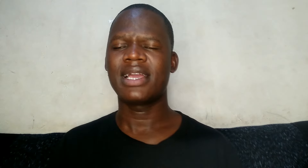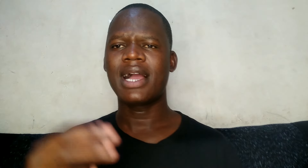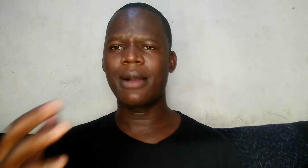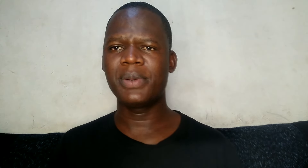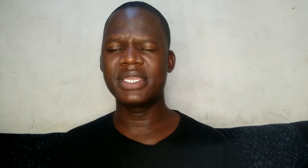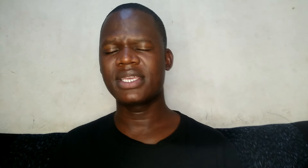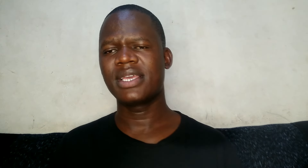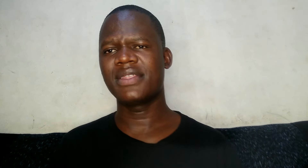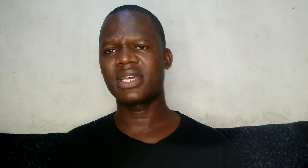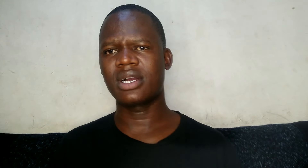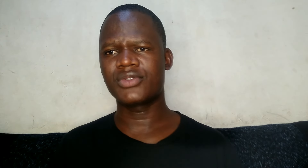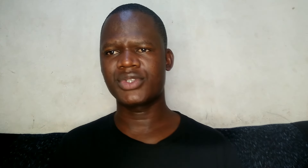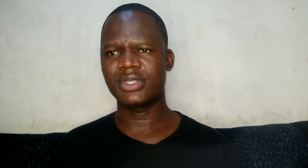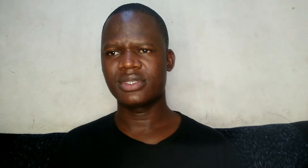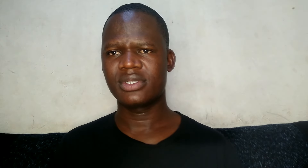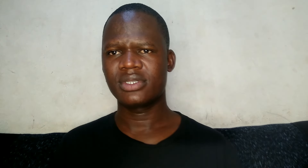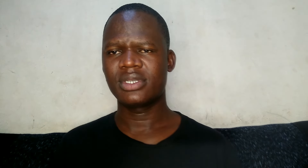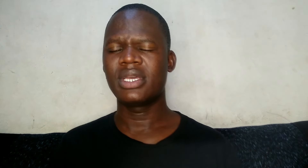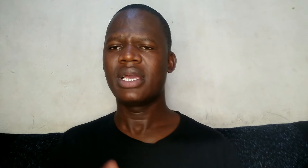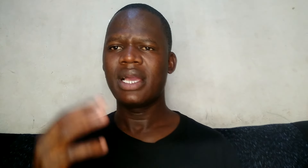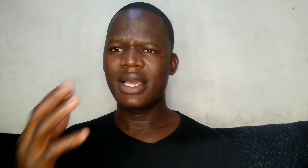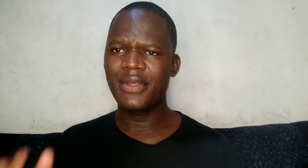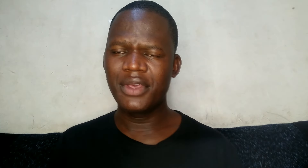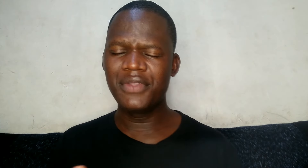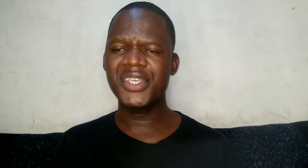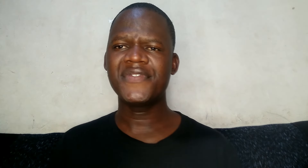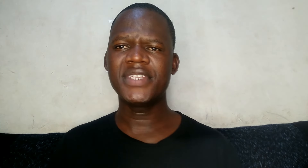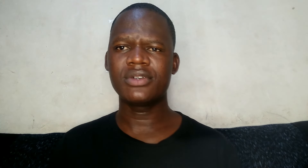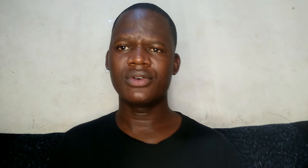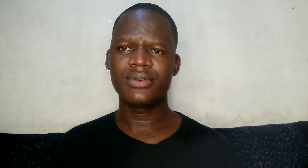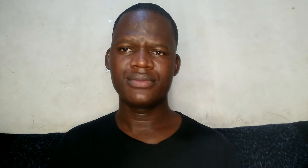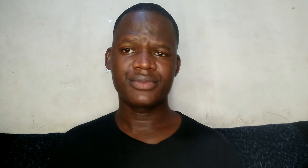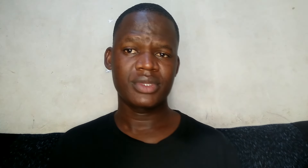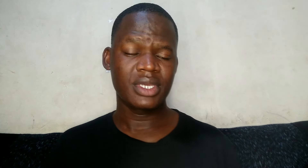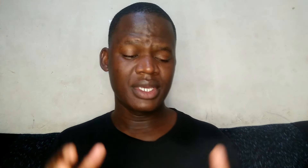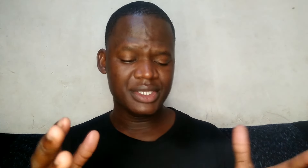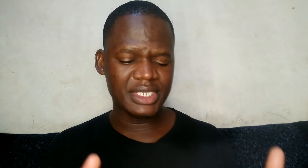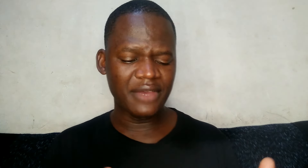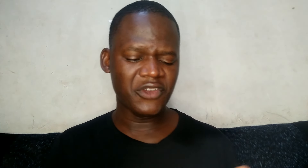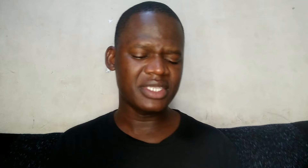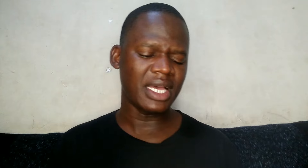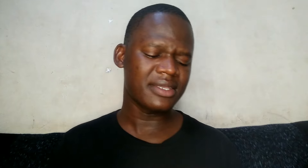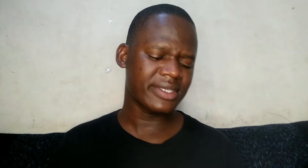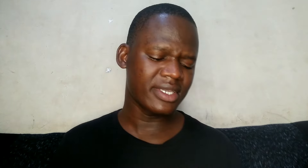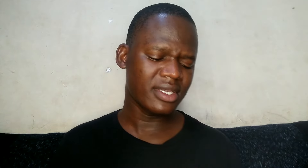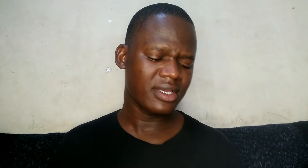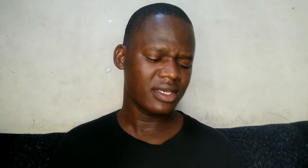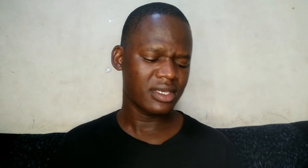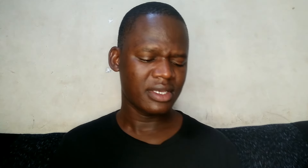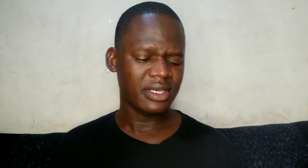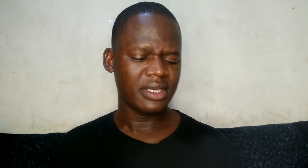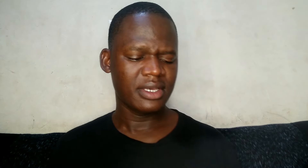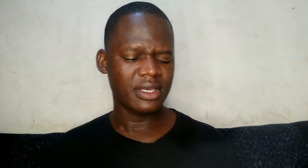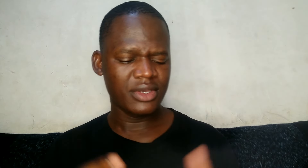anarchy happening in the country. In this video, Jeff is